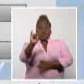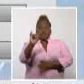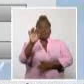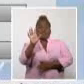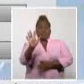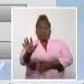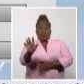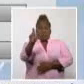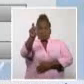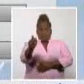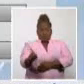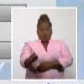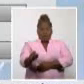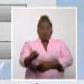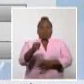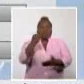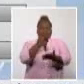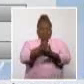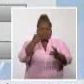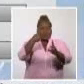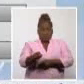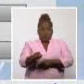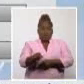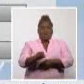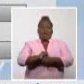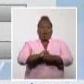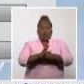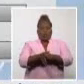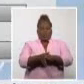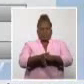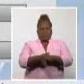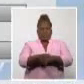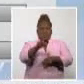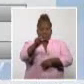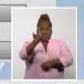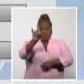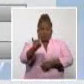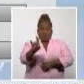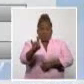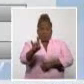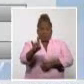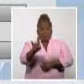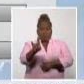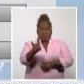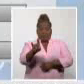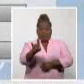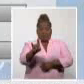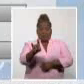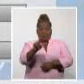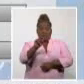184 countries were reporting the presence of patients with COVID-19,